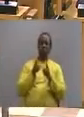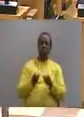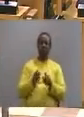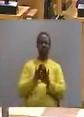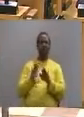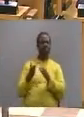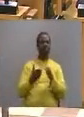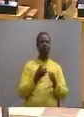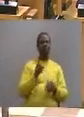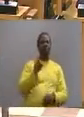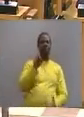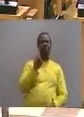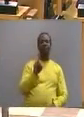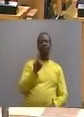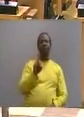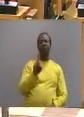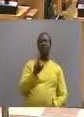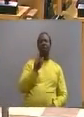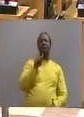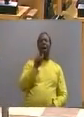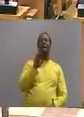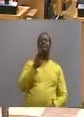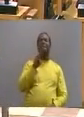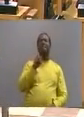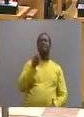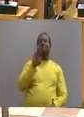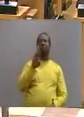The next speaker is the Honorable Ambrosini.